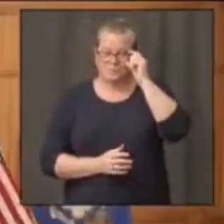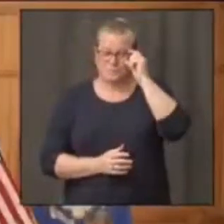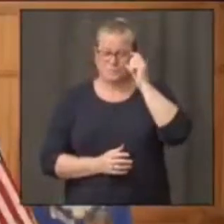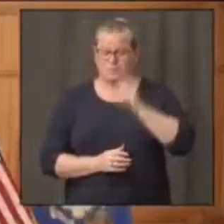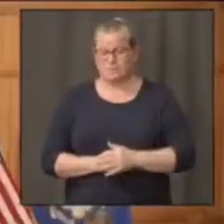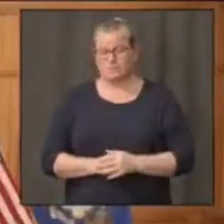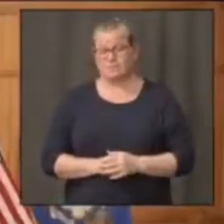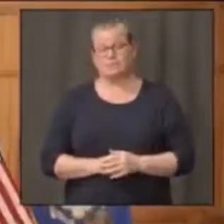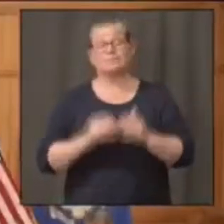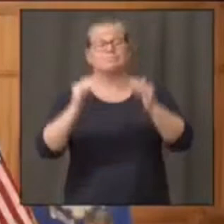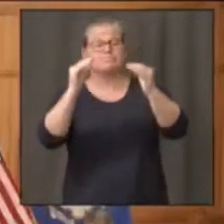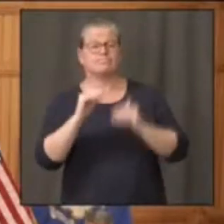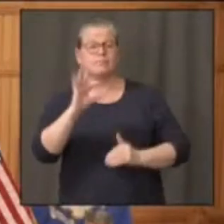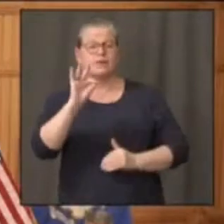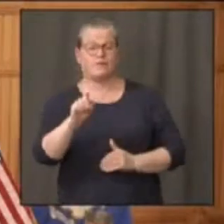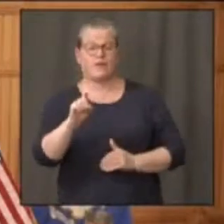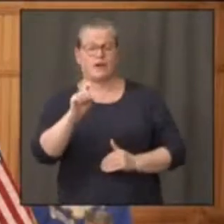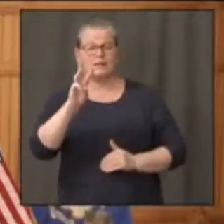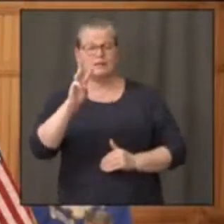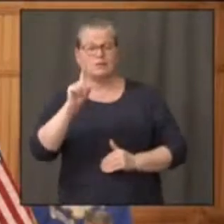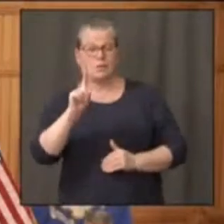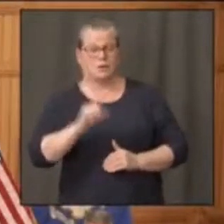Fox 61.